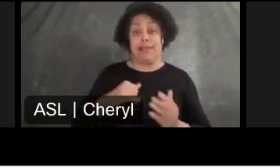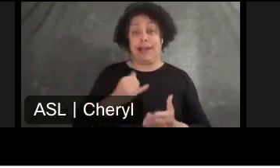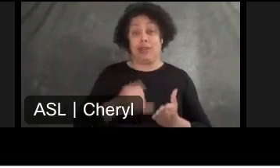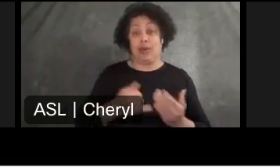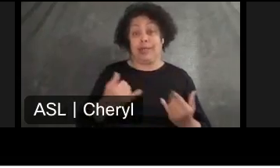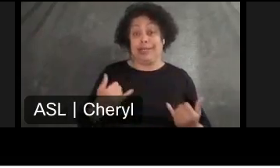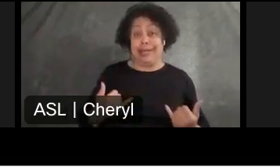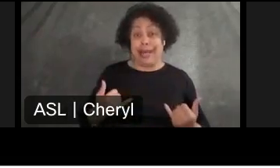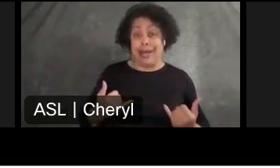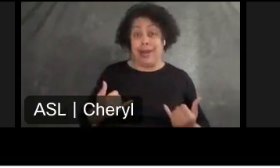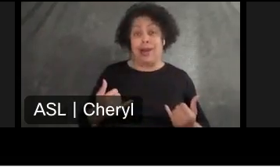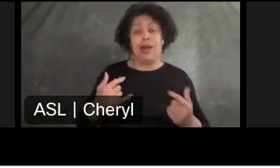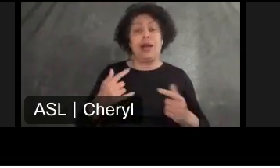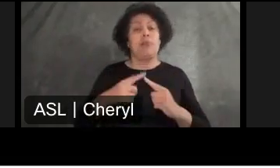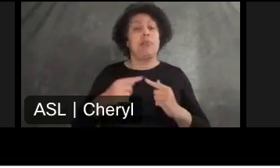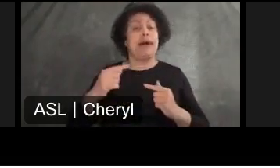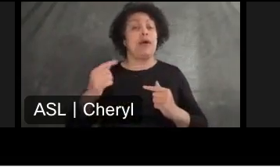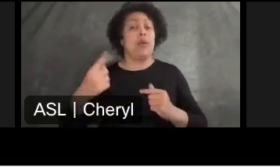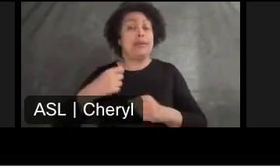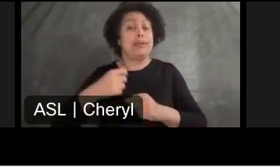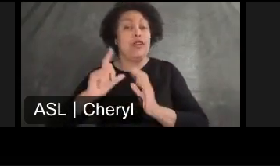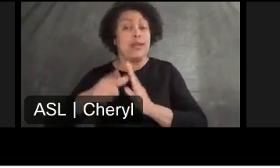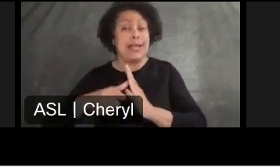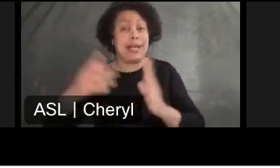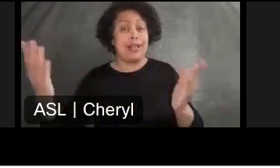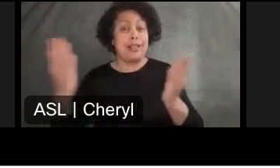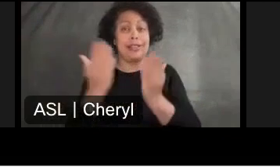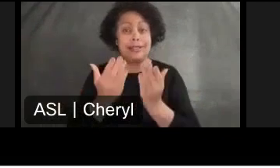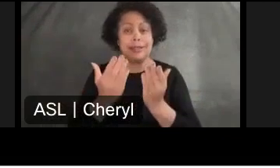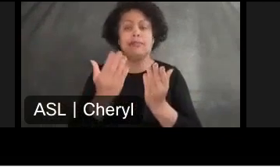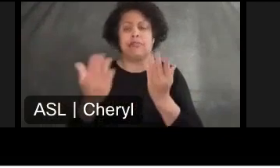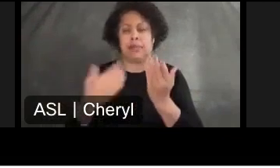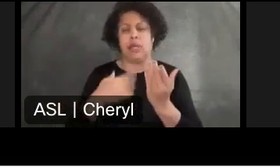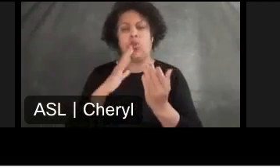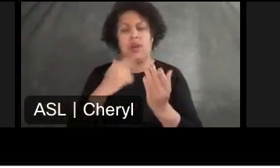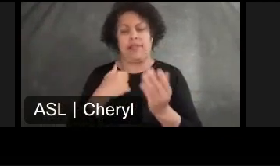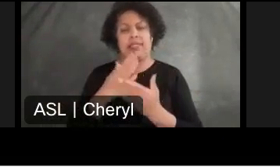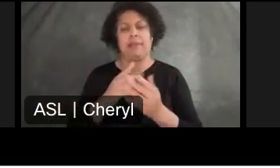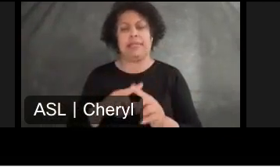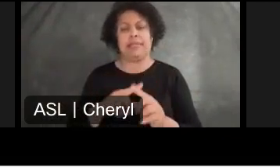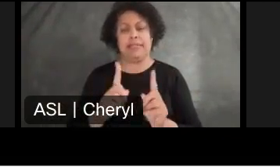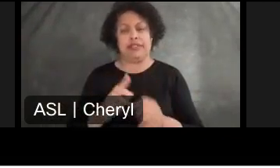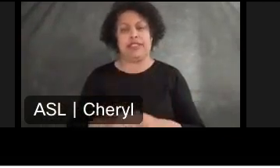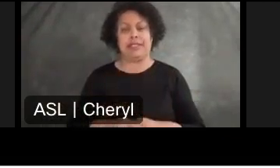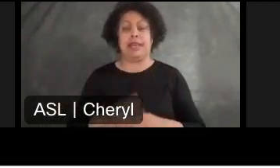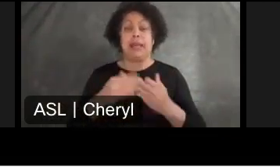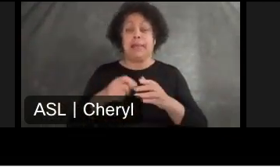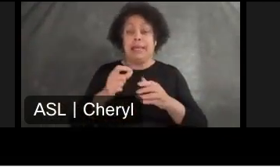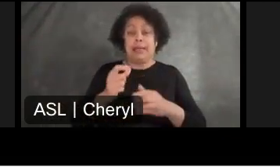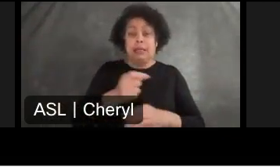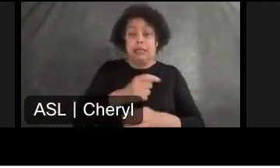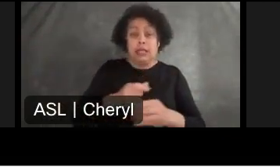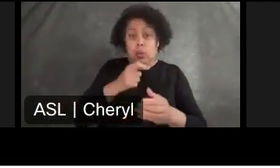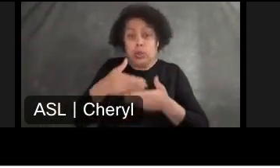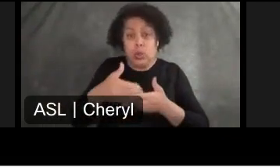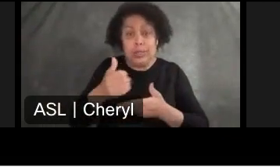reflect on this a year later, it's possible my pods are different or my movable pods are different depending on